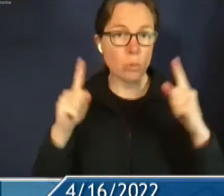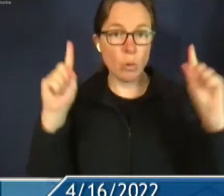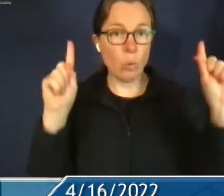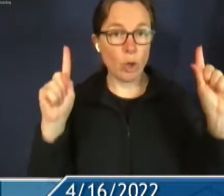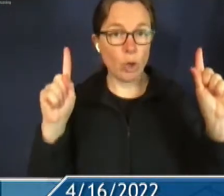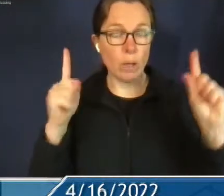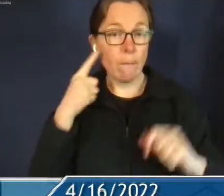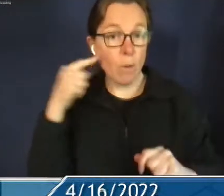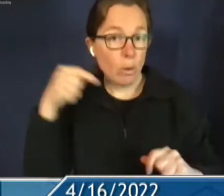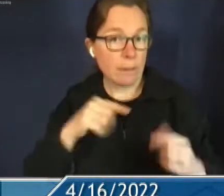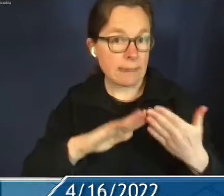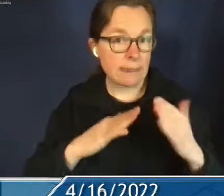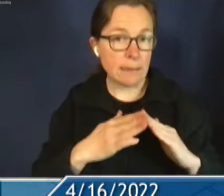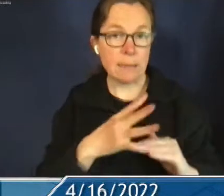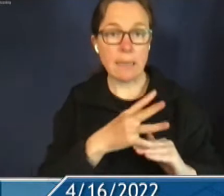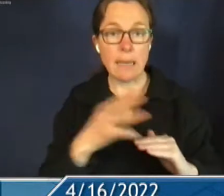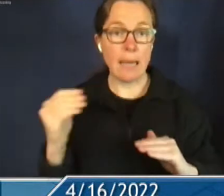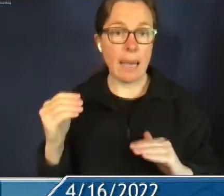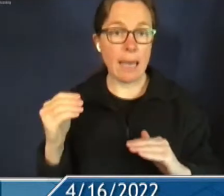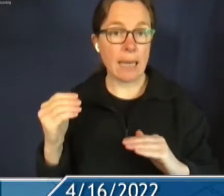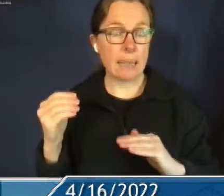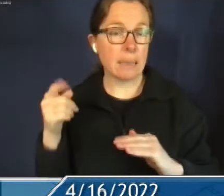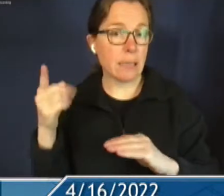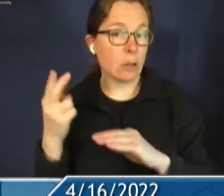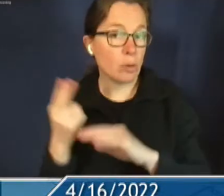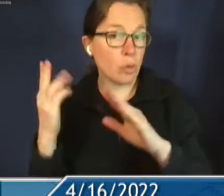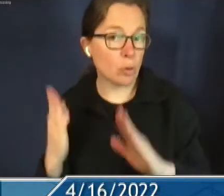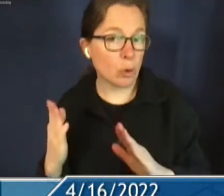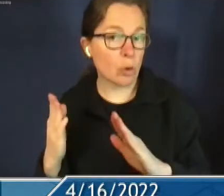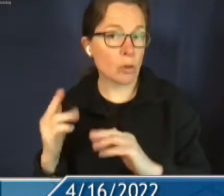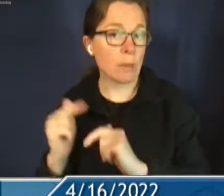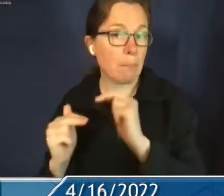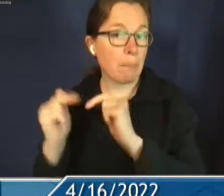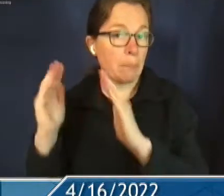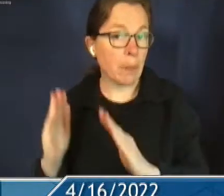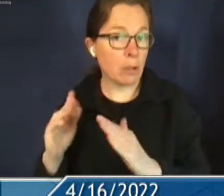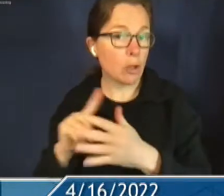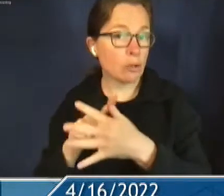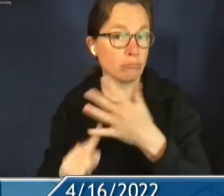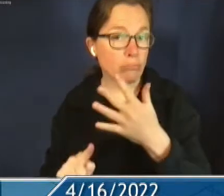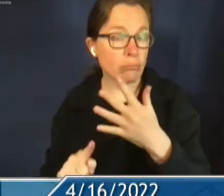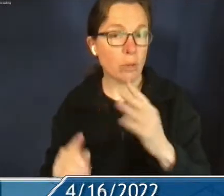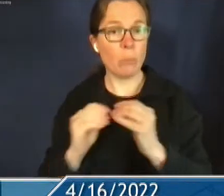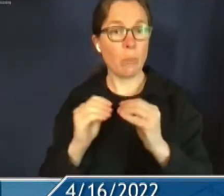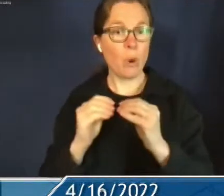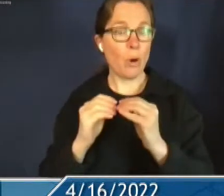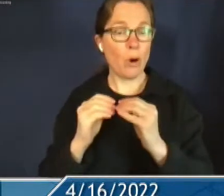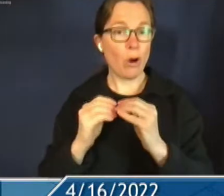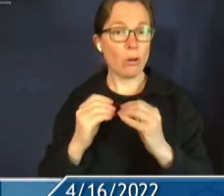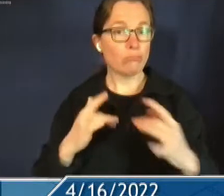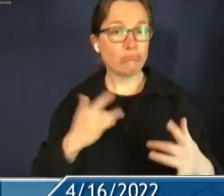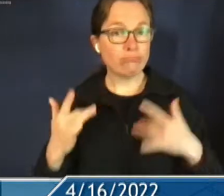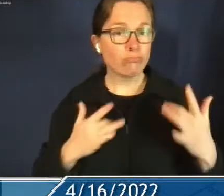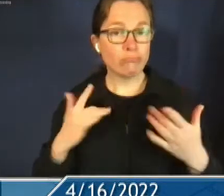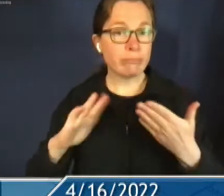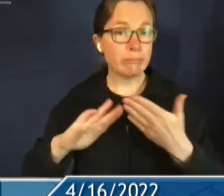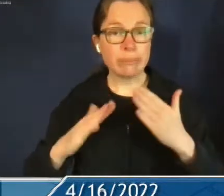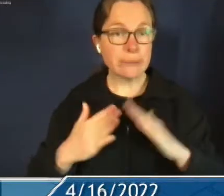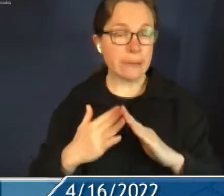the city, but also the end users, the developers, and so on, so that we can have a more vibrant city and be able to